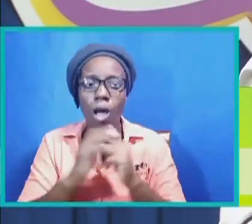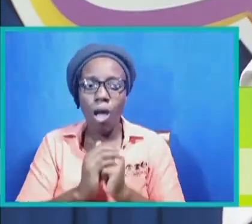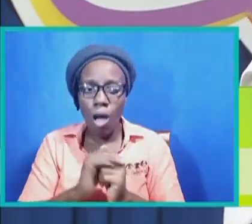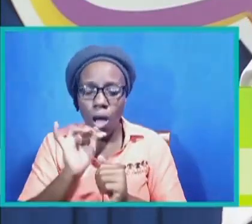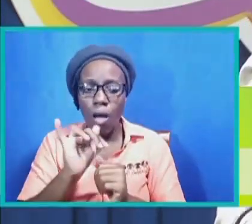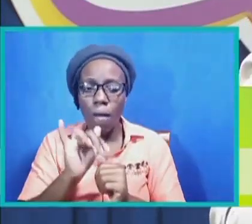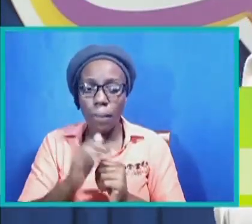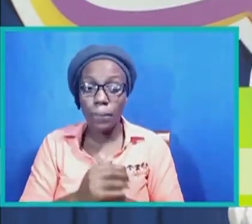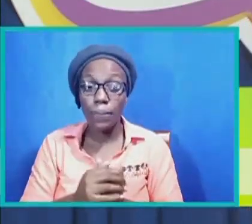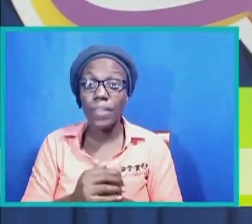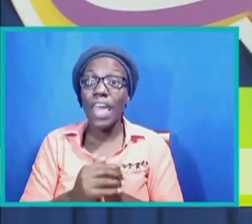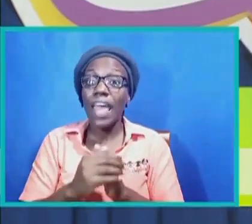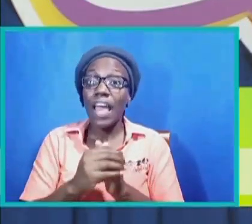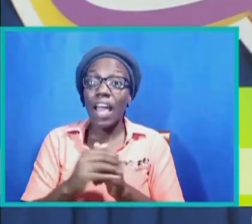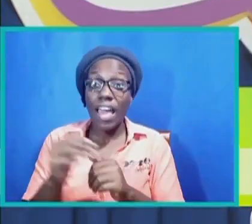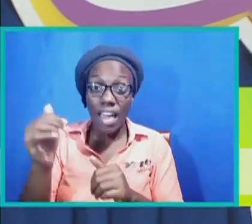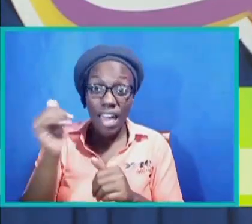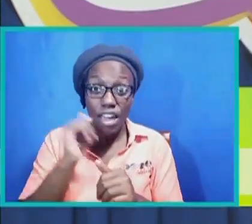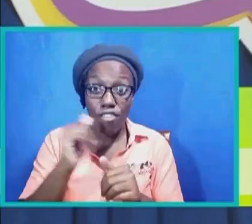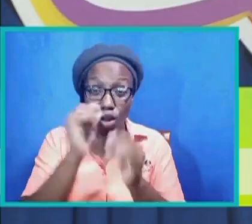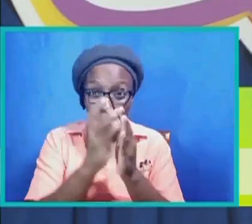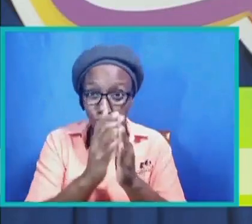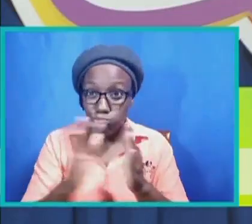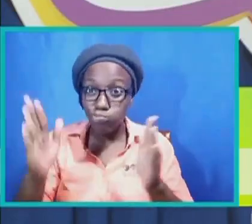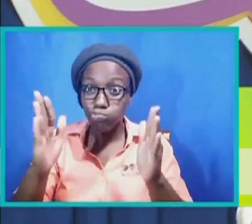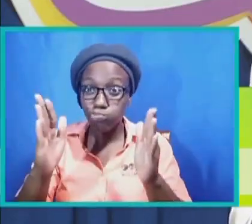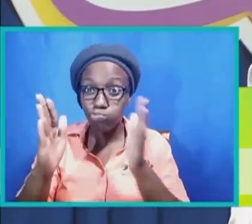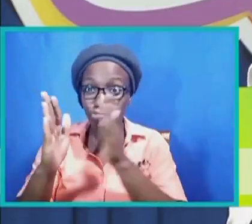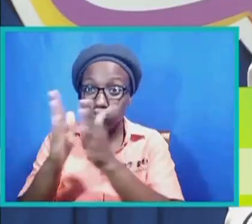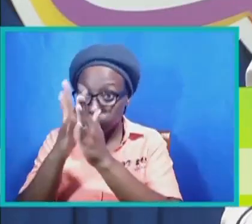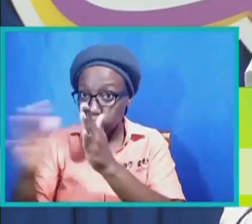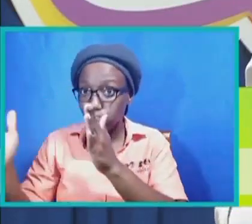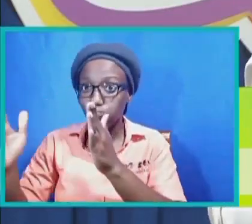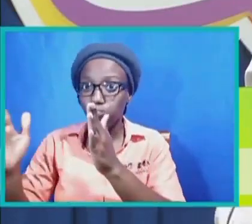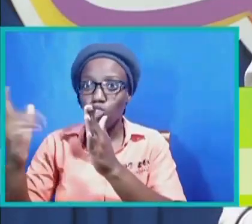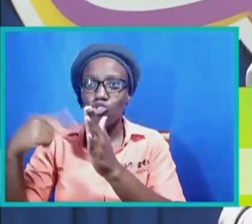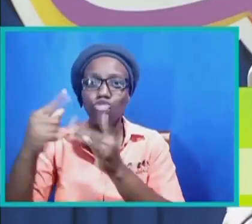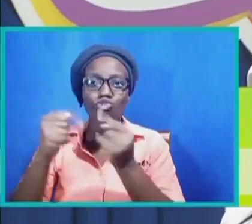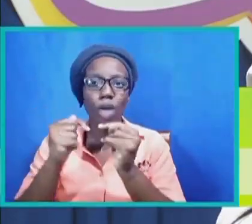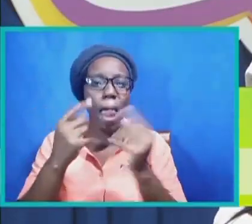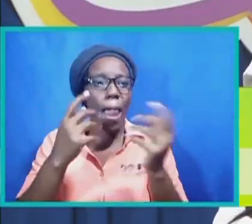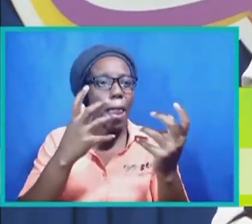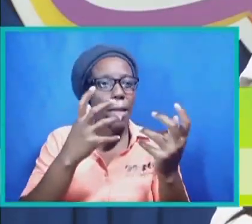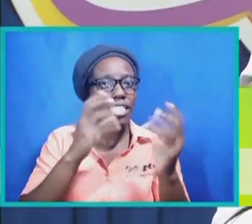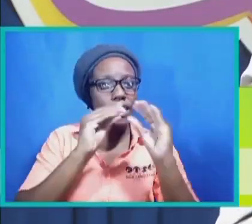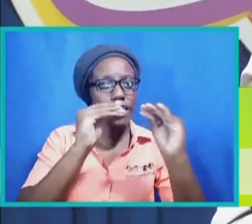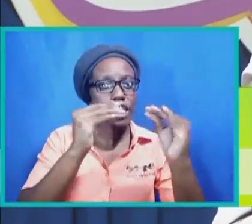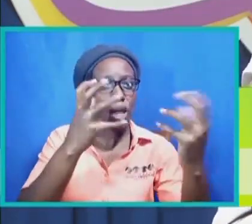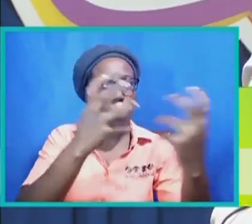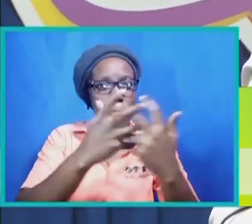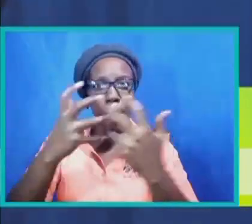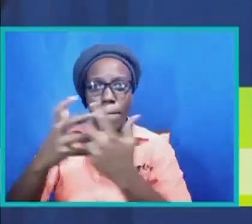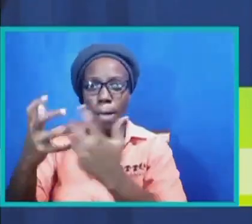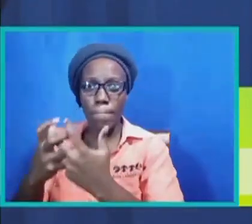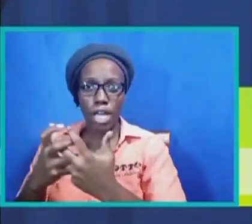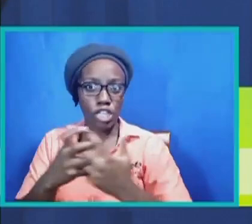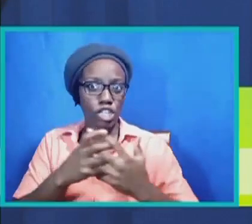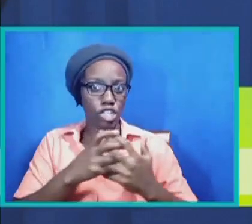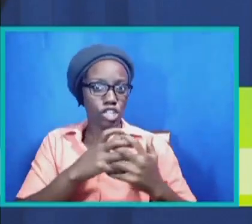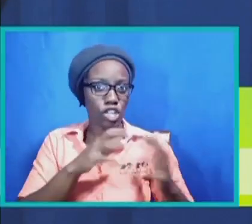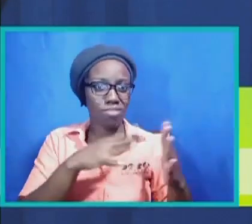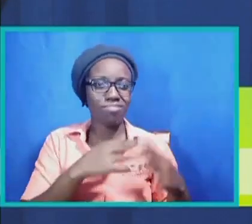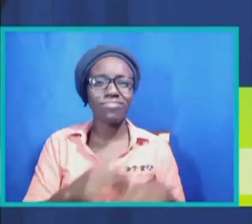that content is to make it more relevant to the actual students in front of you. Dr. Paul, you're giving me work. Yes,